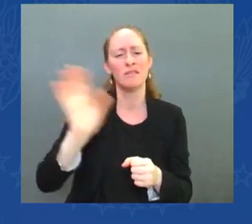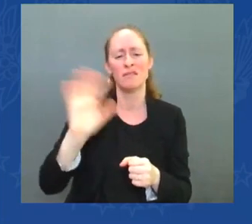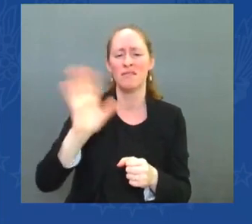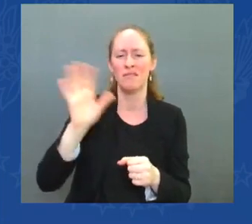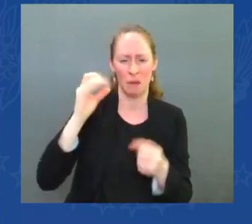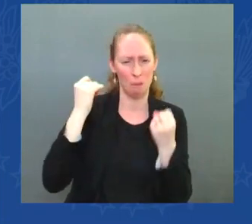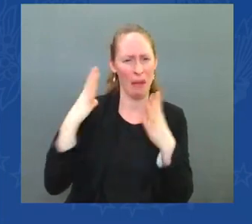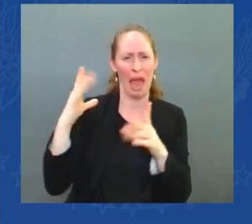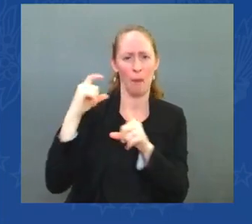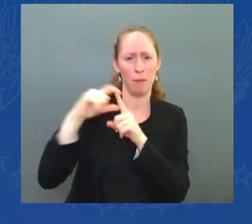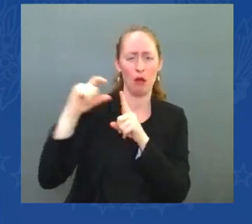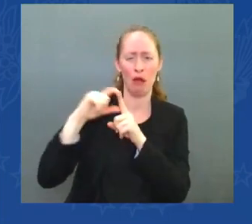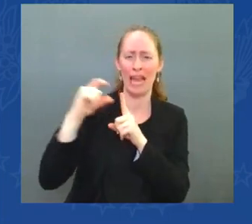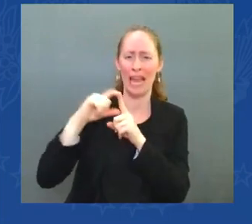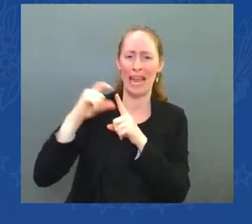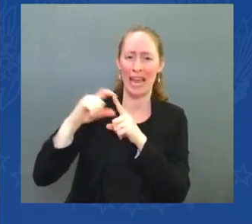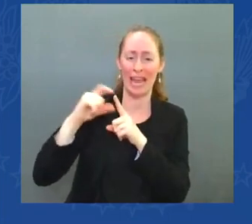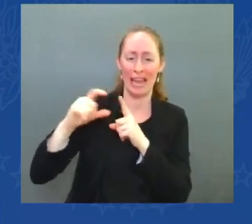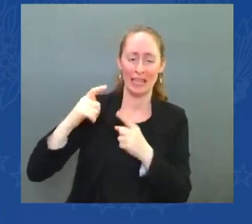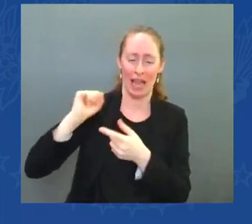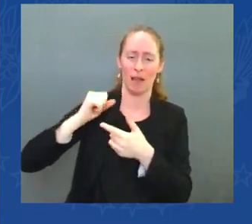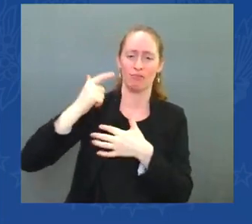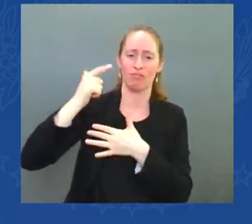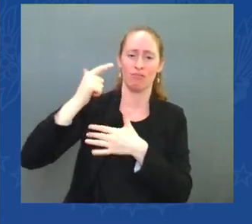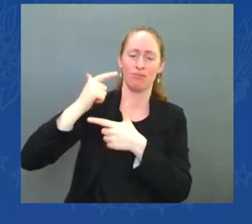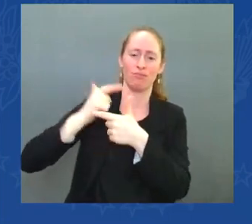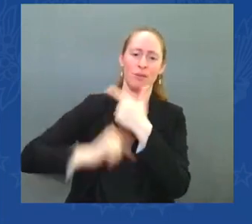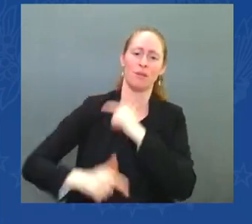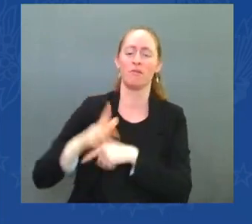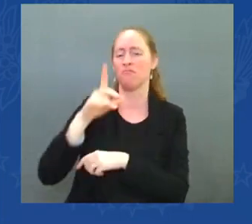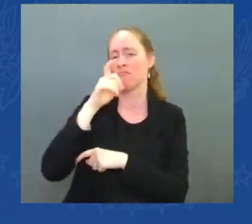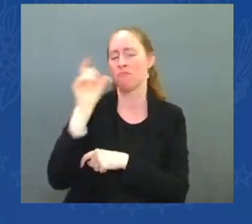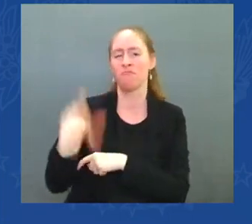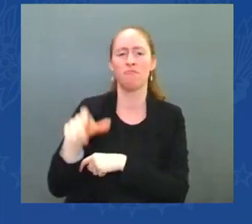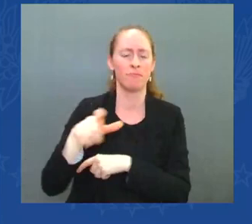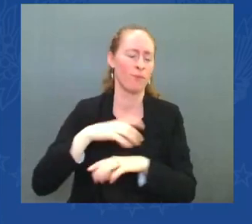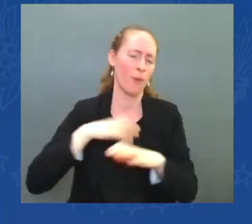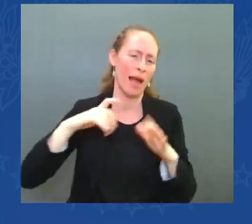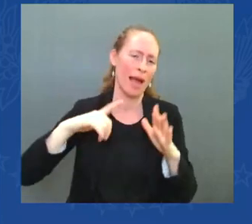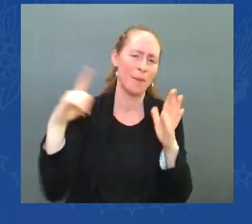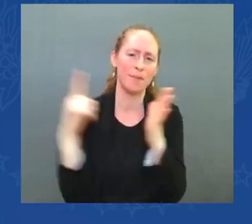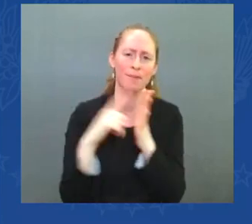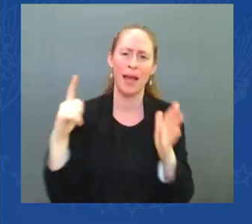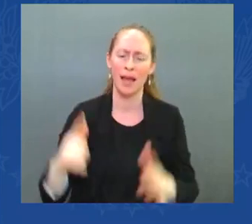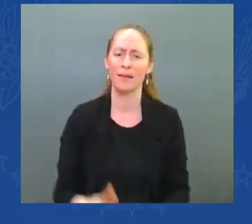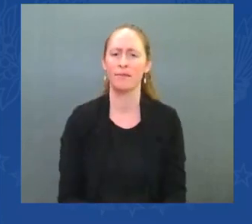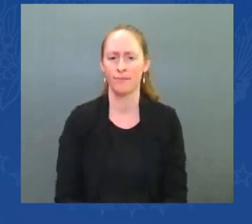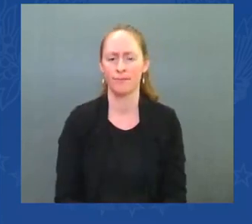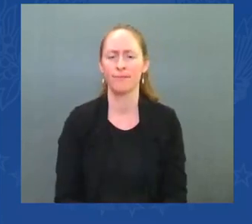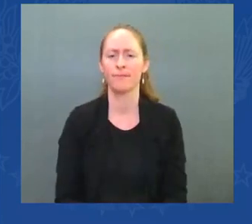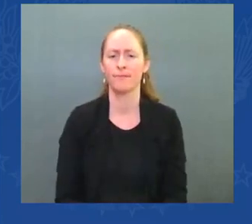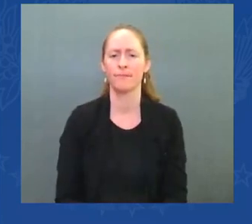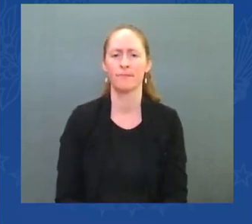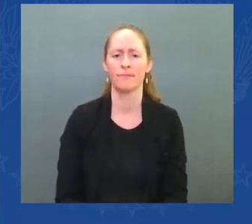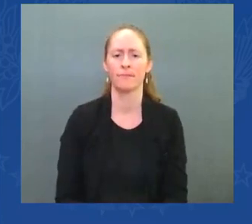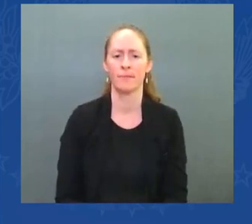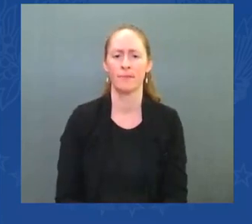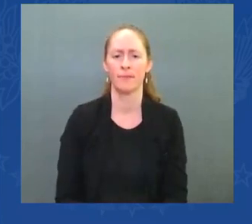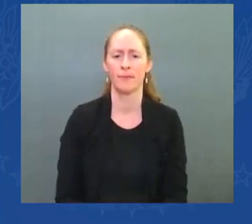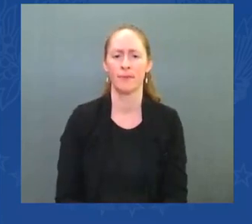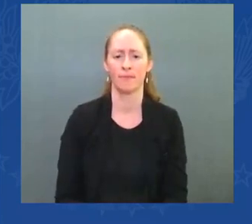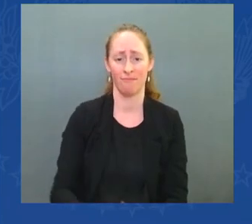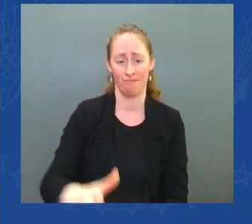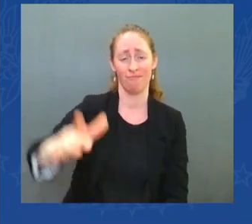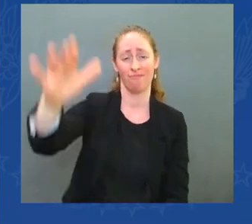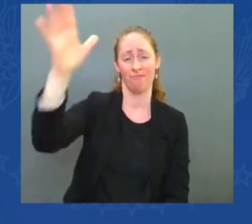I was getting criticized when I first passed this law when I was a senator. And guess what? I was